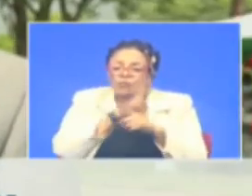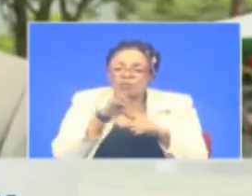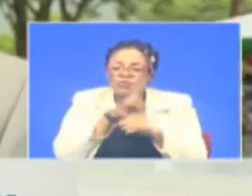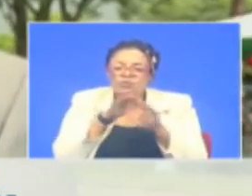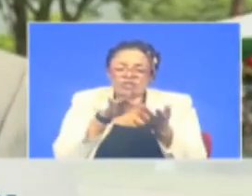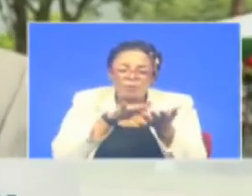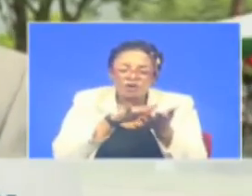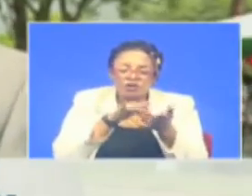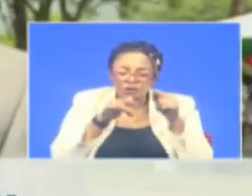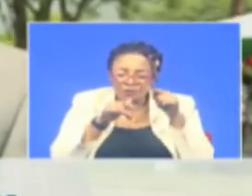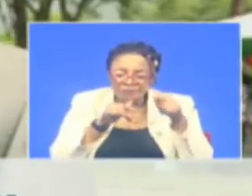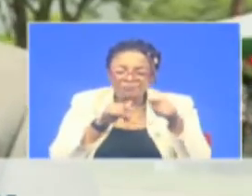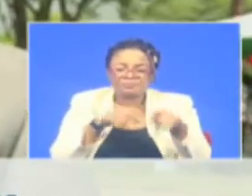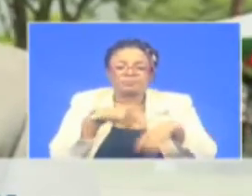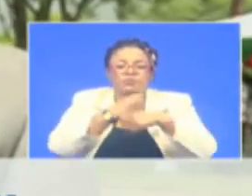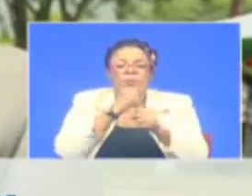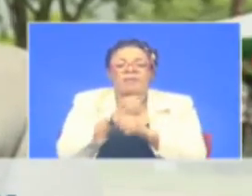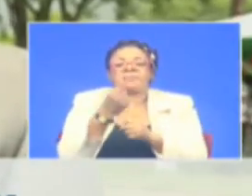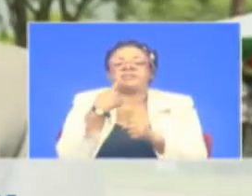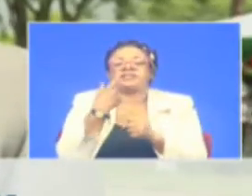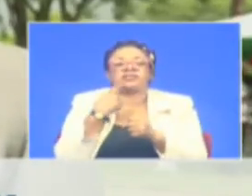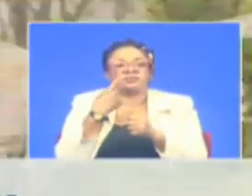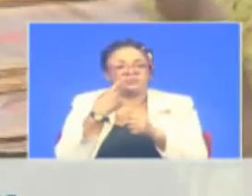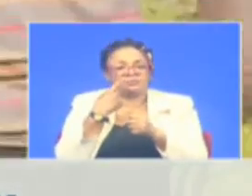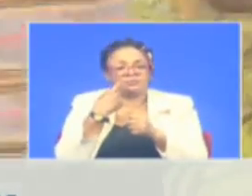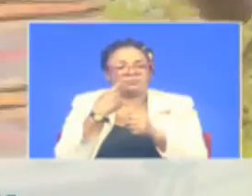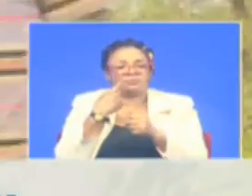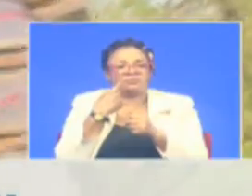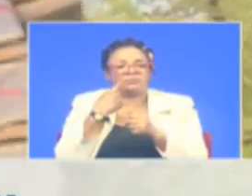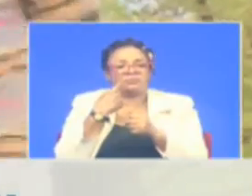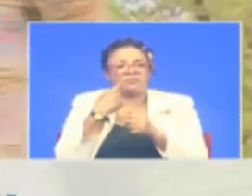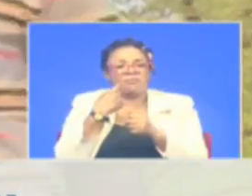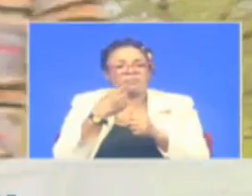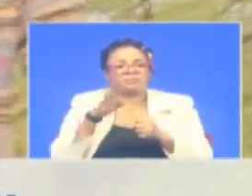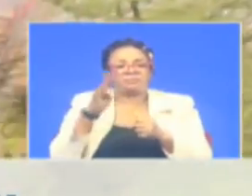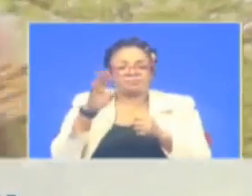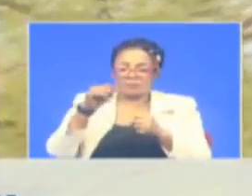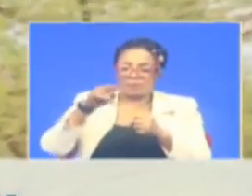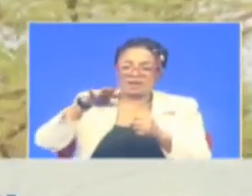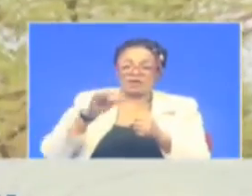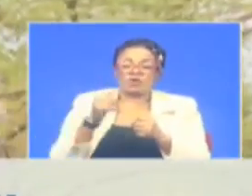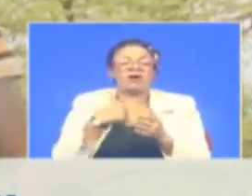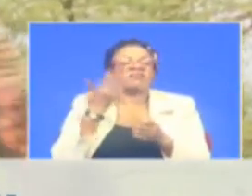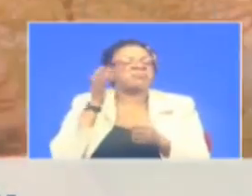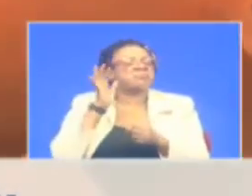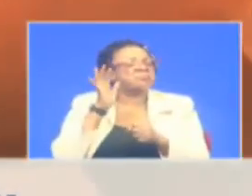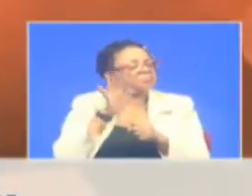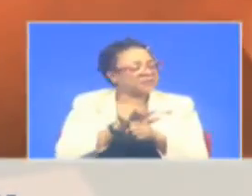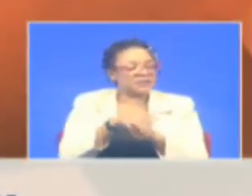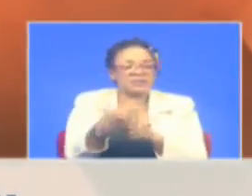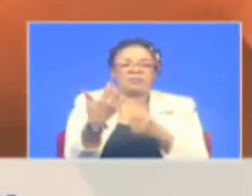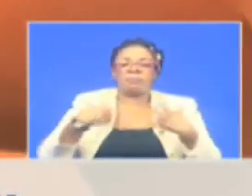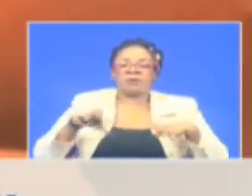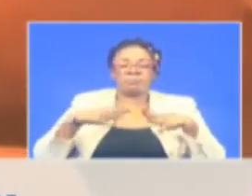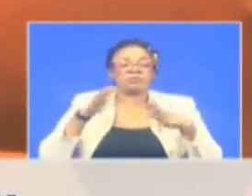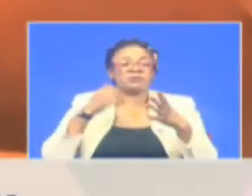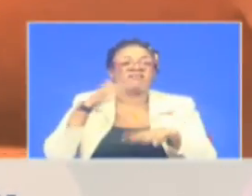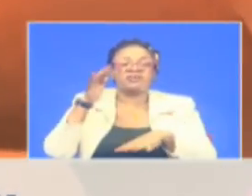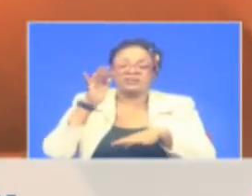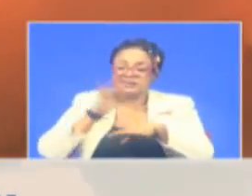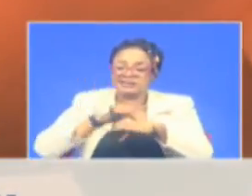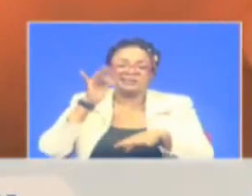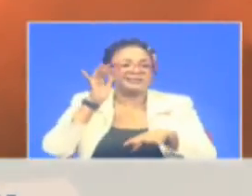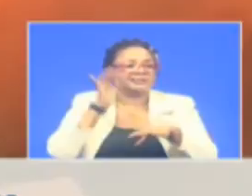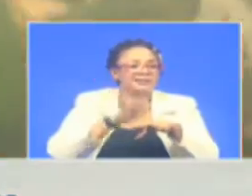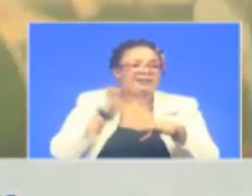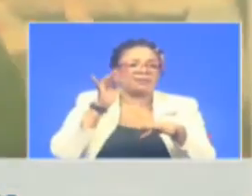particular snake species, so that we use it as anti-venom. Baringo County has seen many people suffer from snake bites, but similar